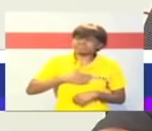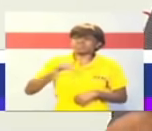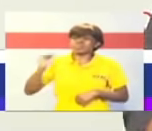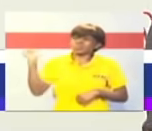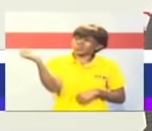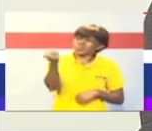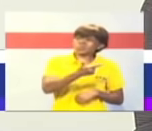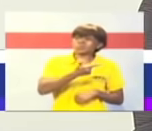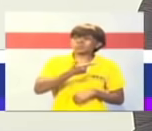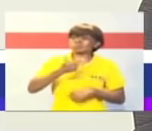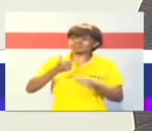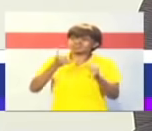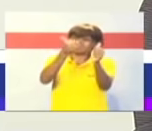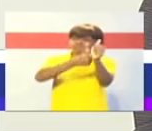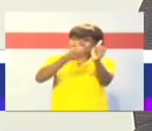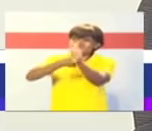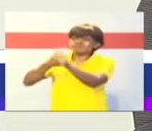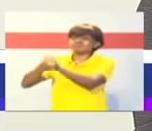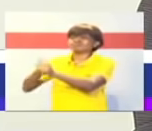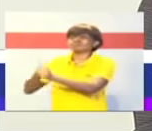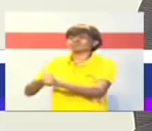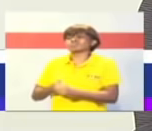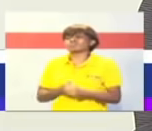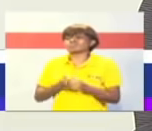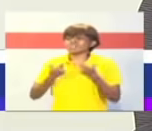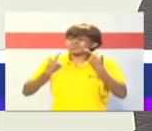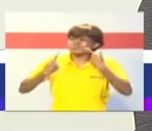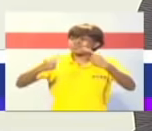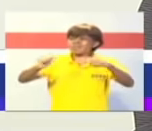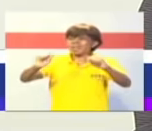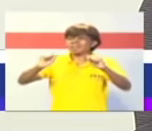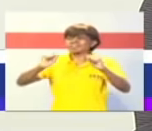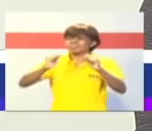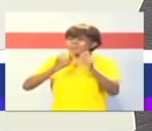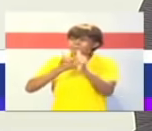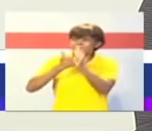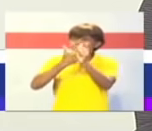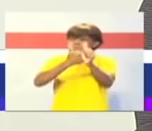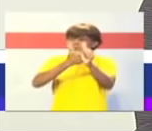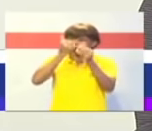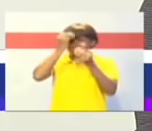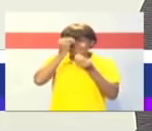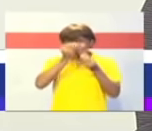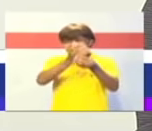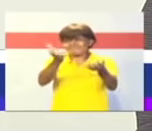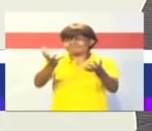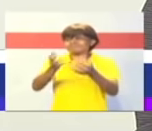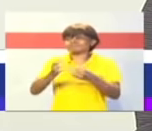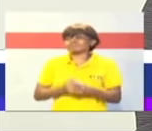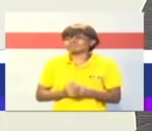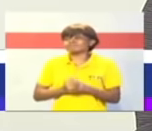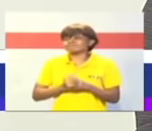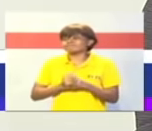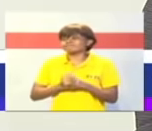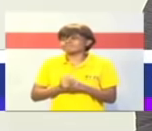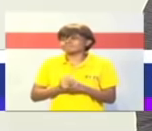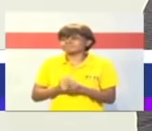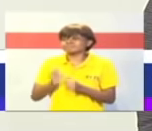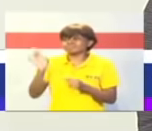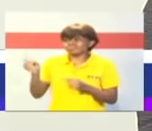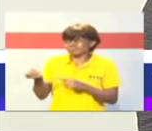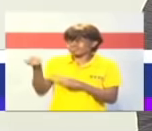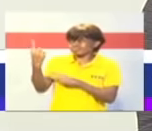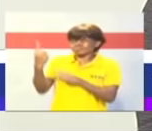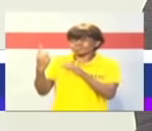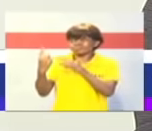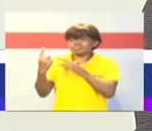part to ensure that this is a successful venture. And one other key important thing that Professor